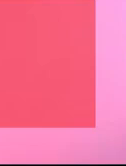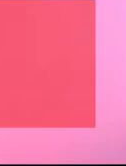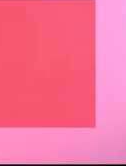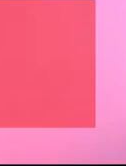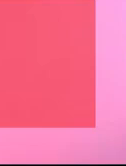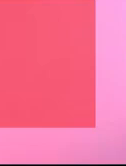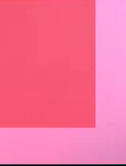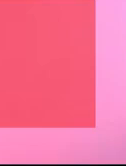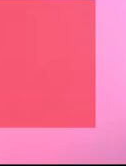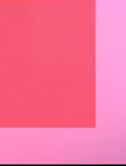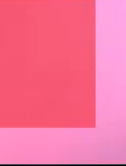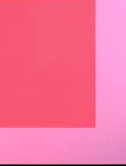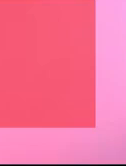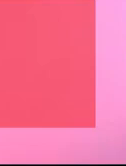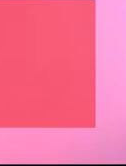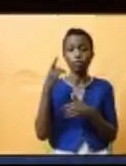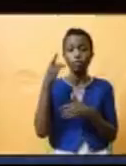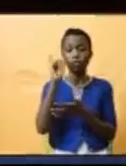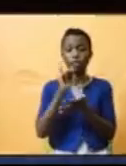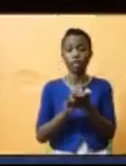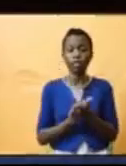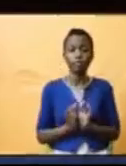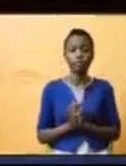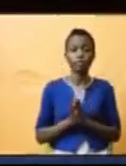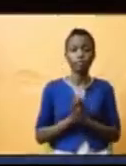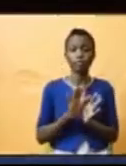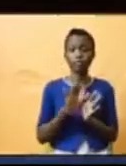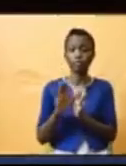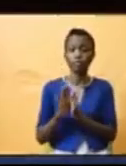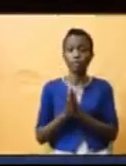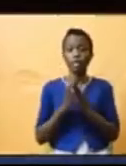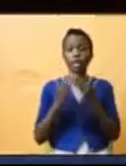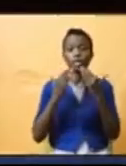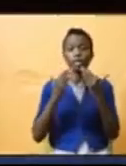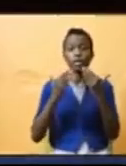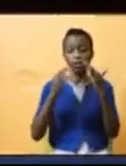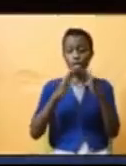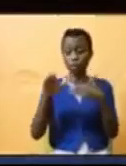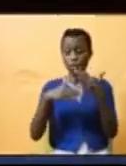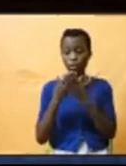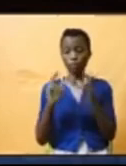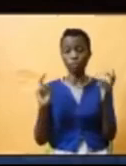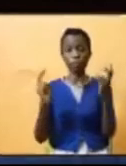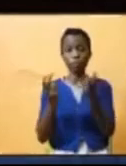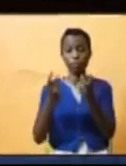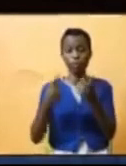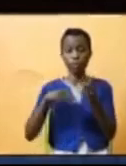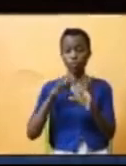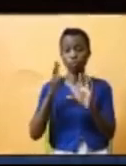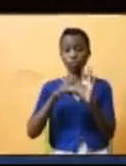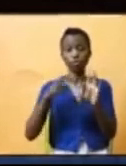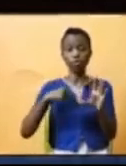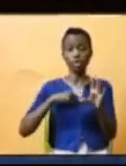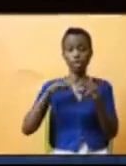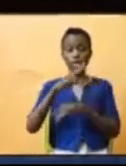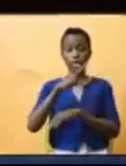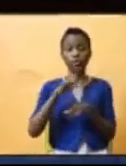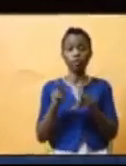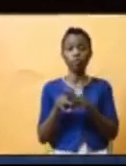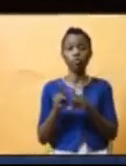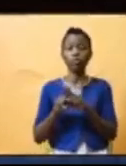the efforts at government level. A huge thank you to my panelists that joined us this afternoon as